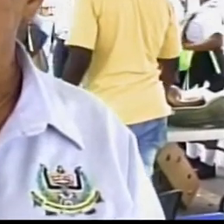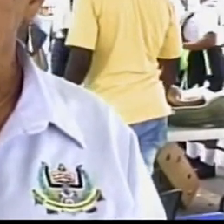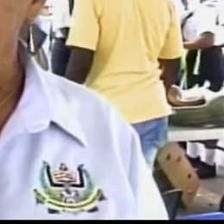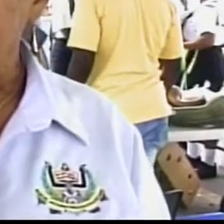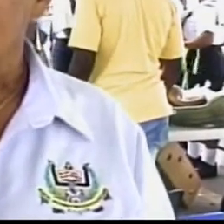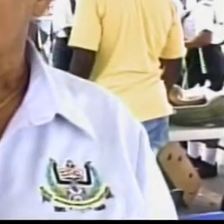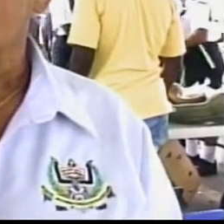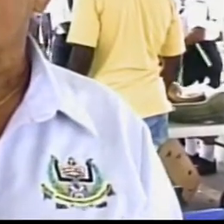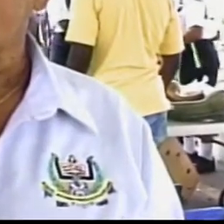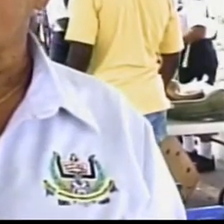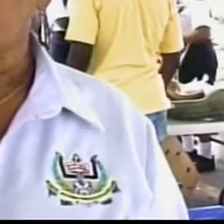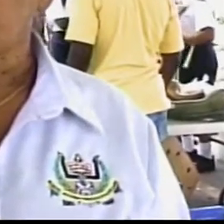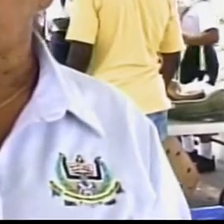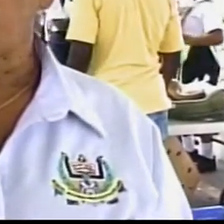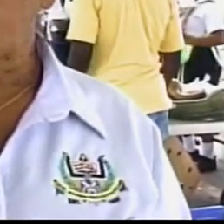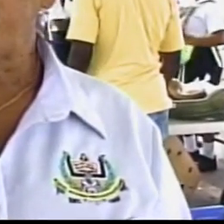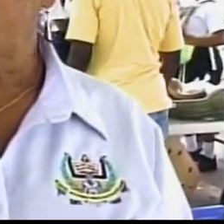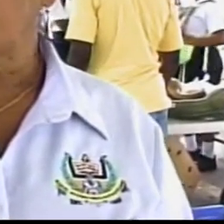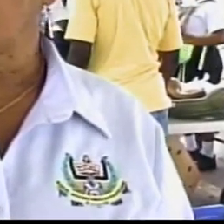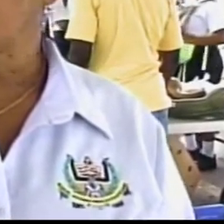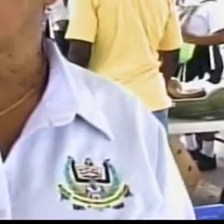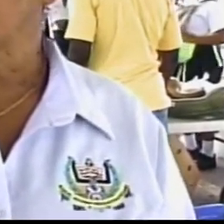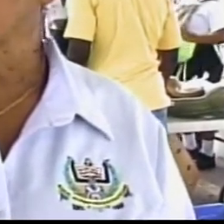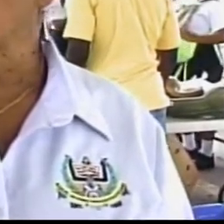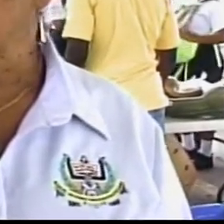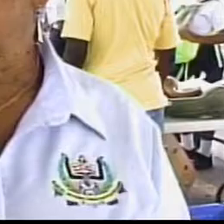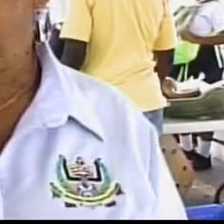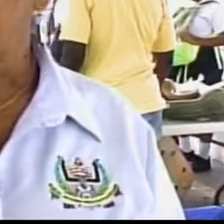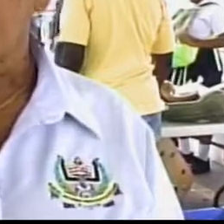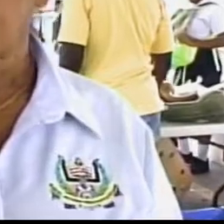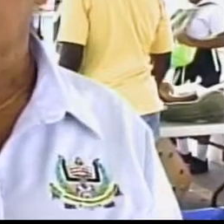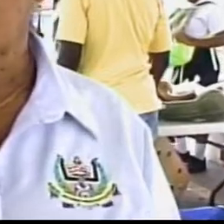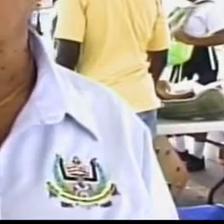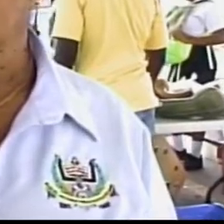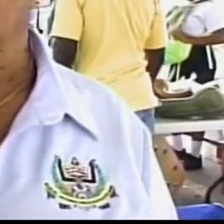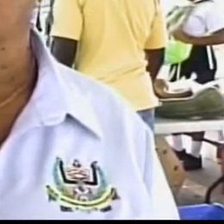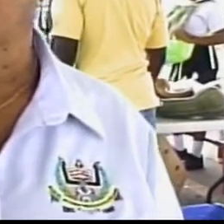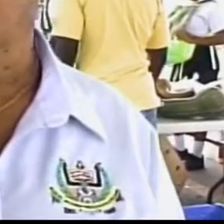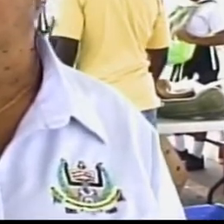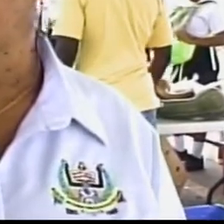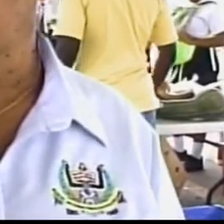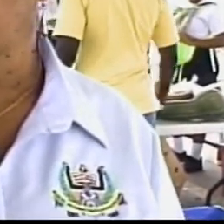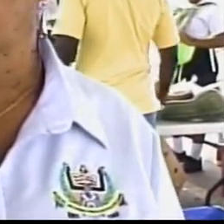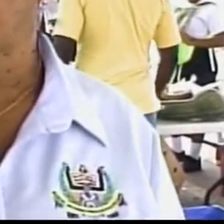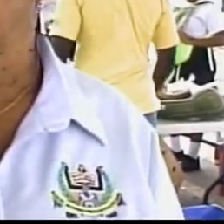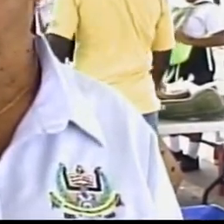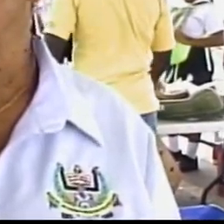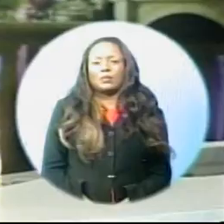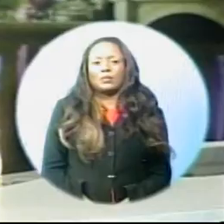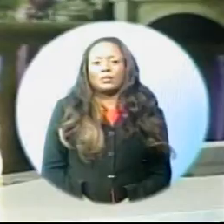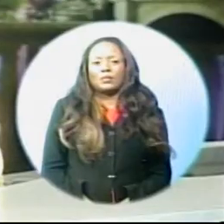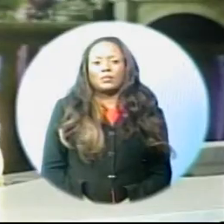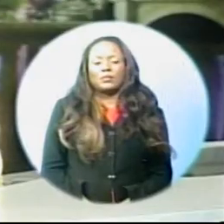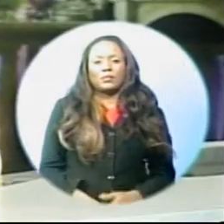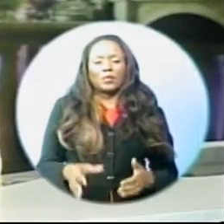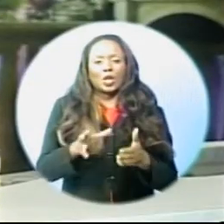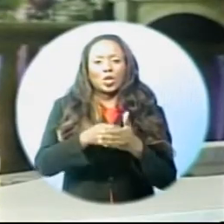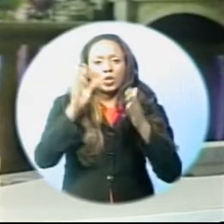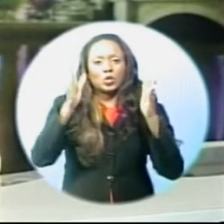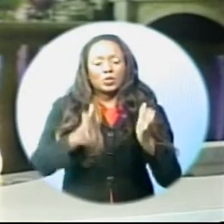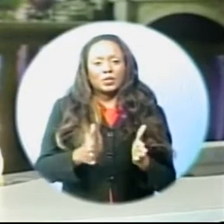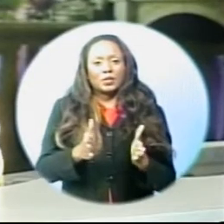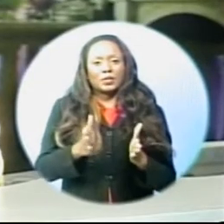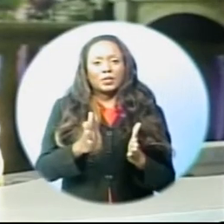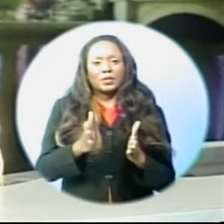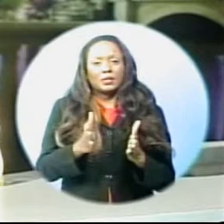has. We've invited a number of schools, and we've actually gotten a very good response. Well, students in